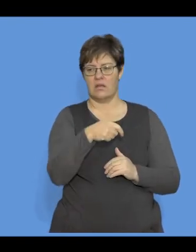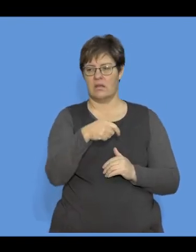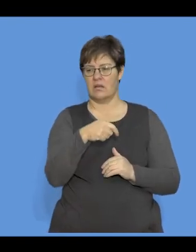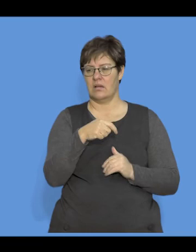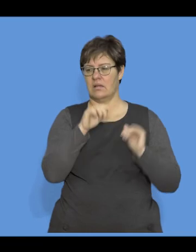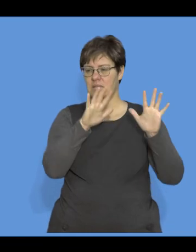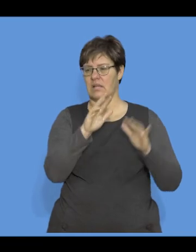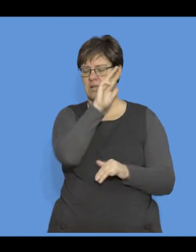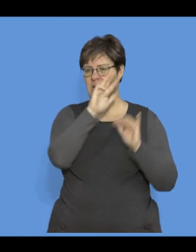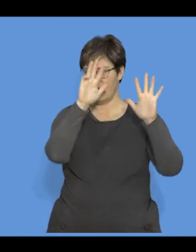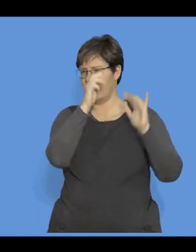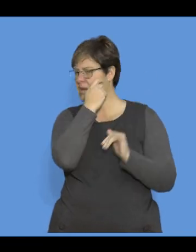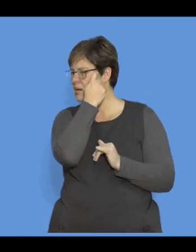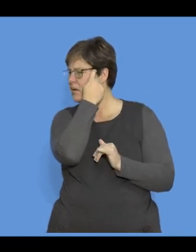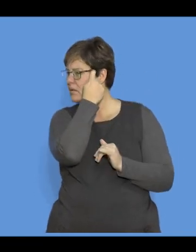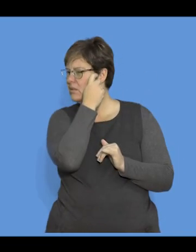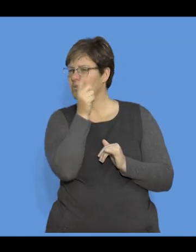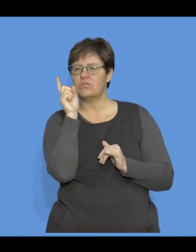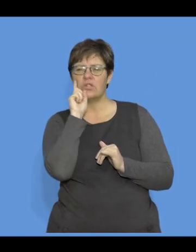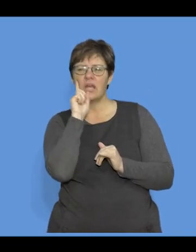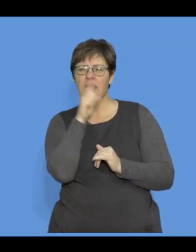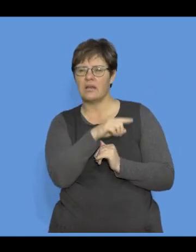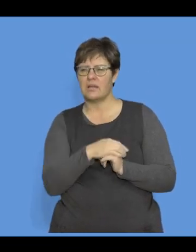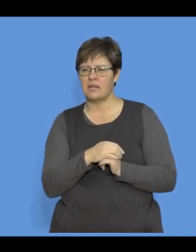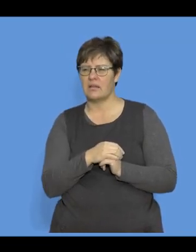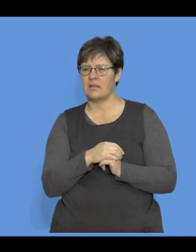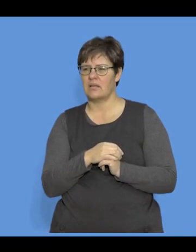not mistaken. I'll just go and check, make sure that I've got it